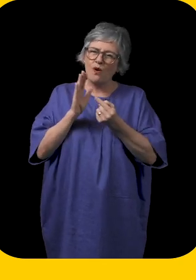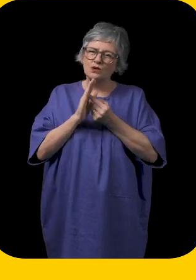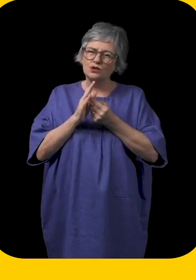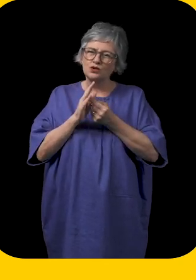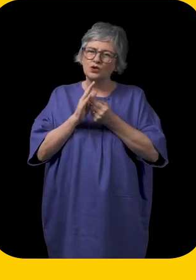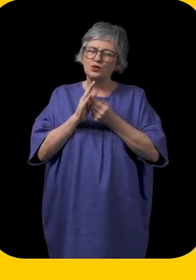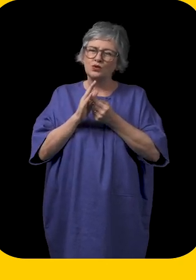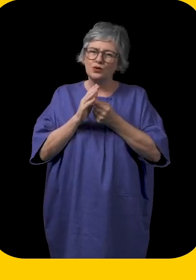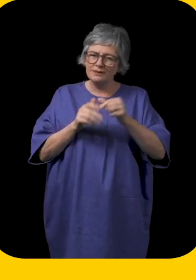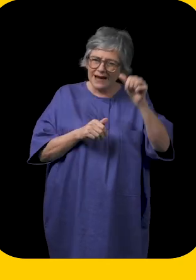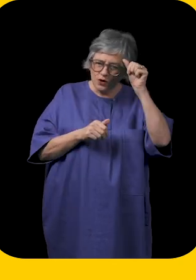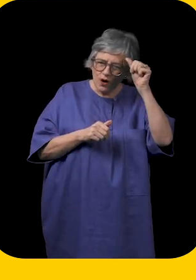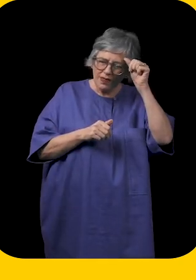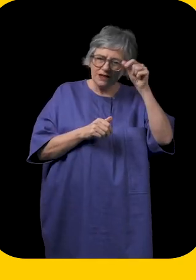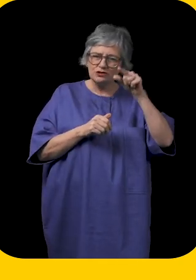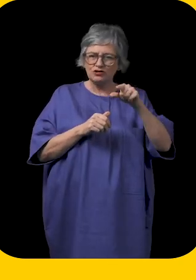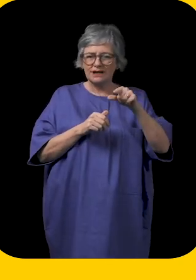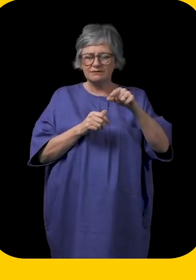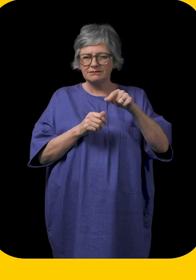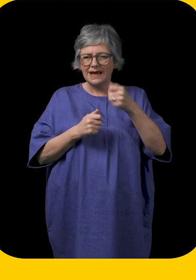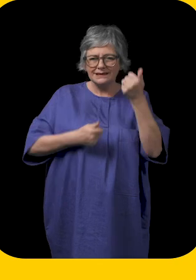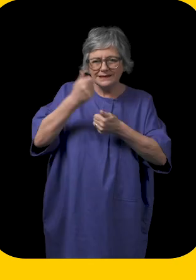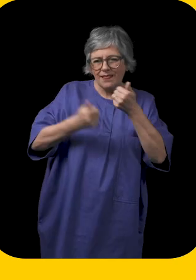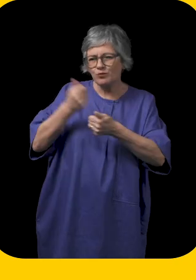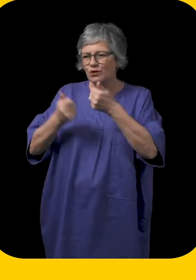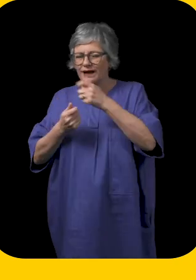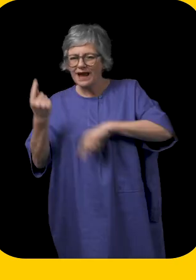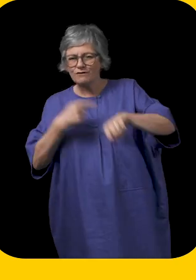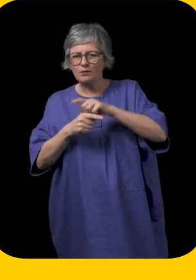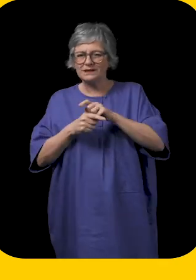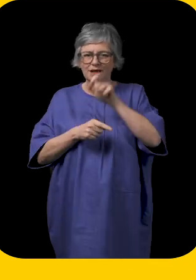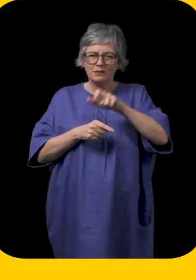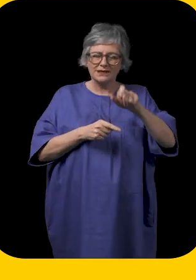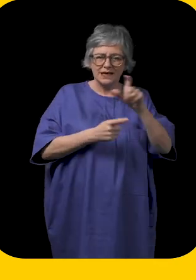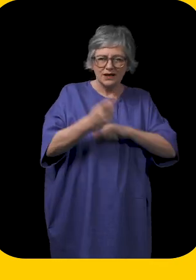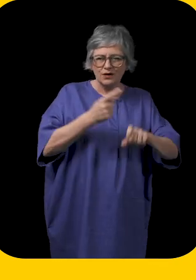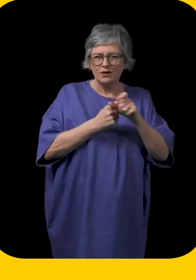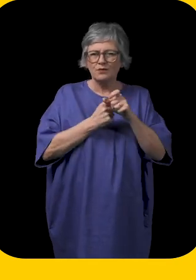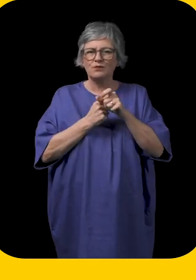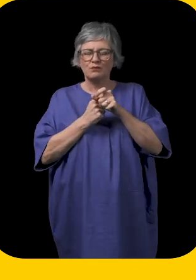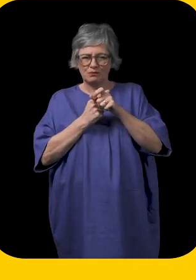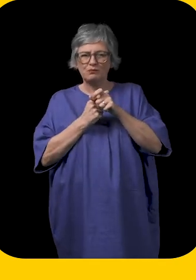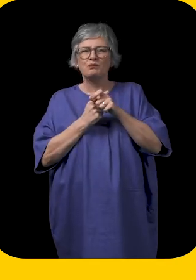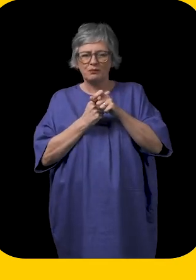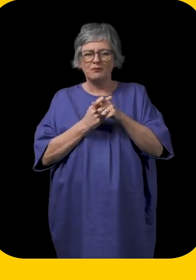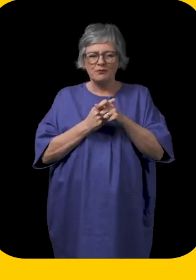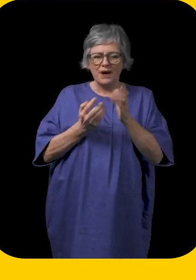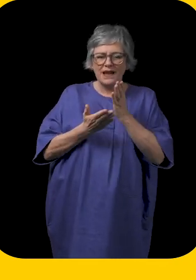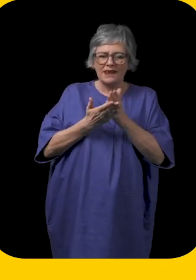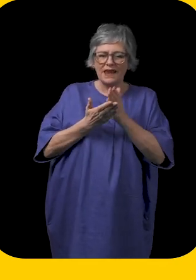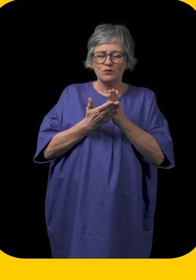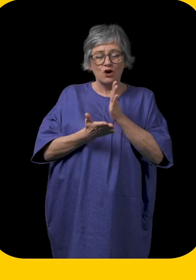important to sort of acknowledge and celebrate with all of the folks in our community for a variety of different faith celebrations, like Diwali, for